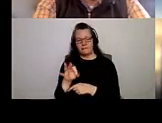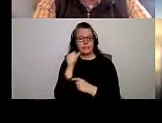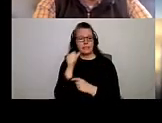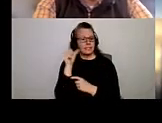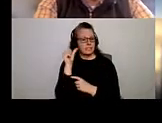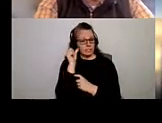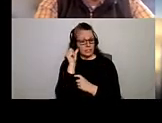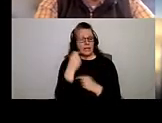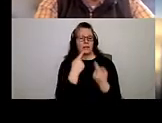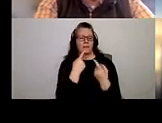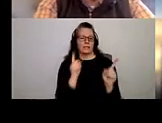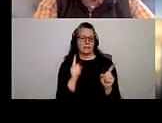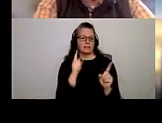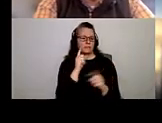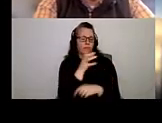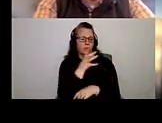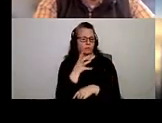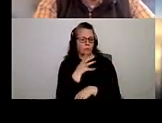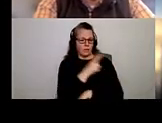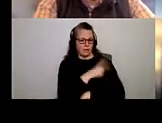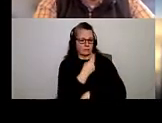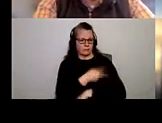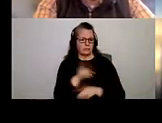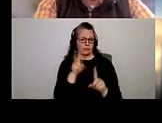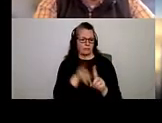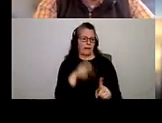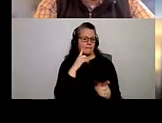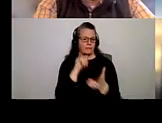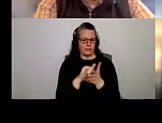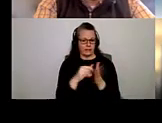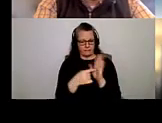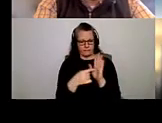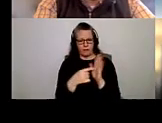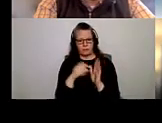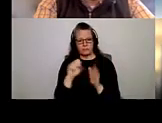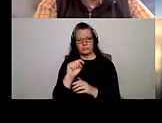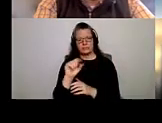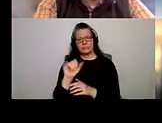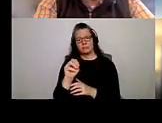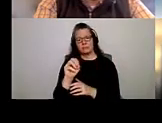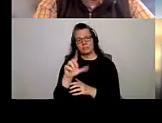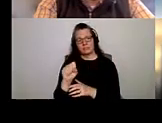rural hospitals to apply for these rural provider access and affordability stimulus grants.